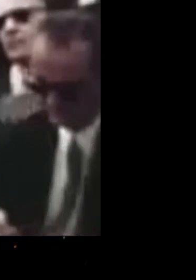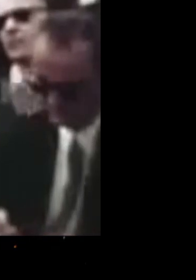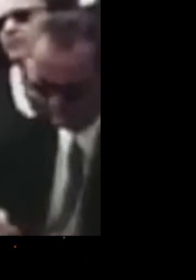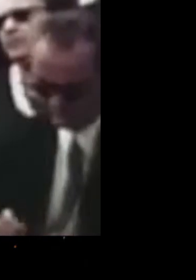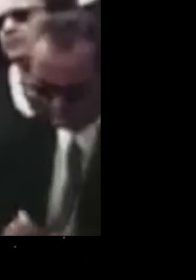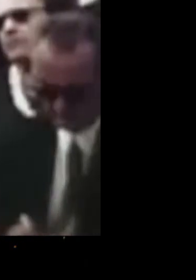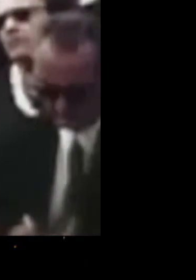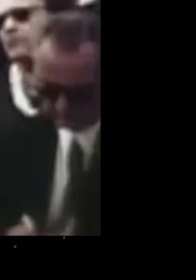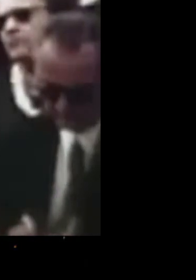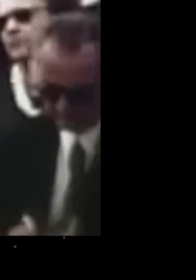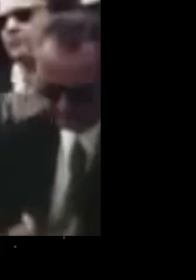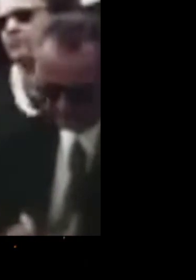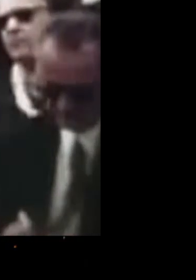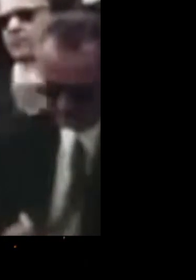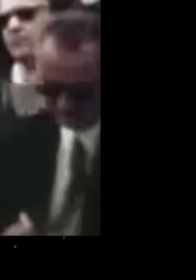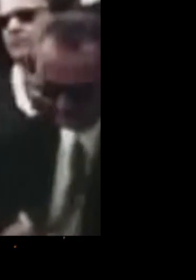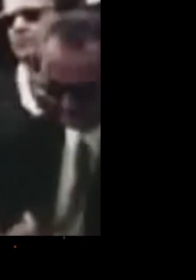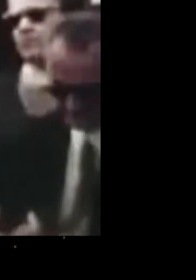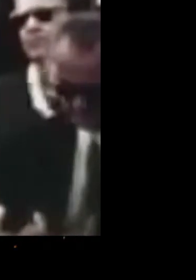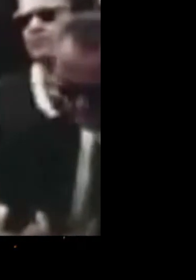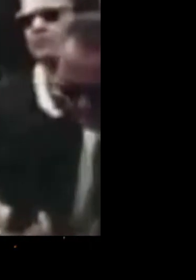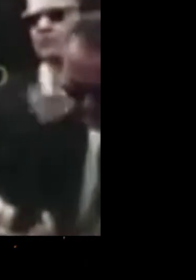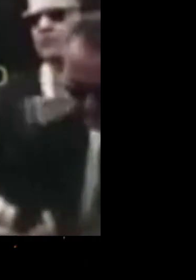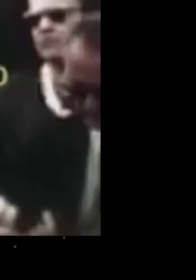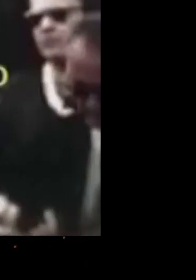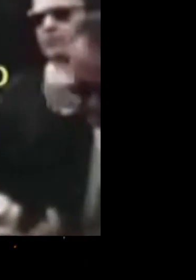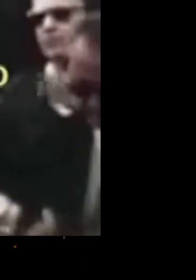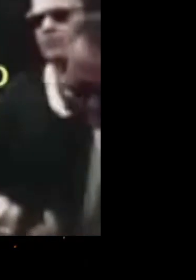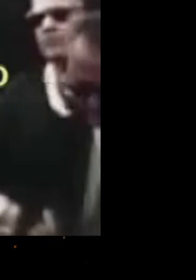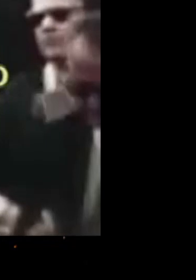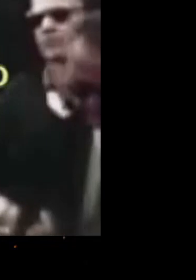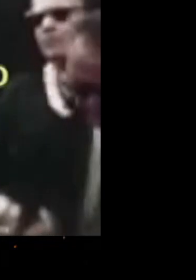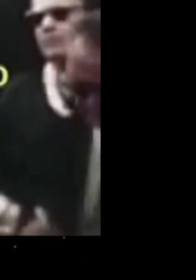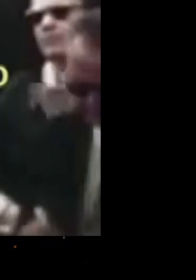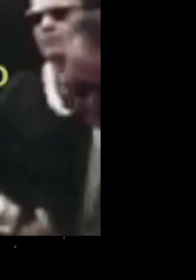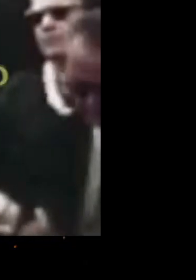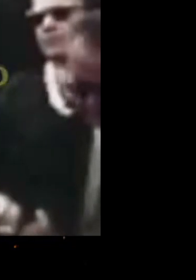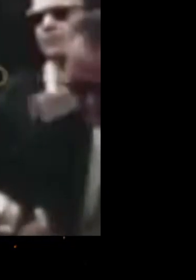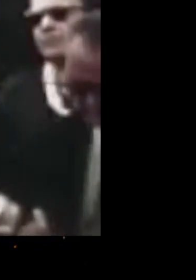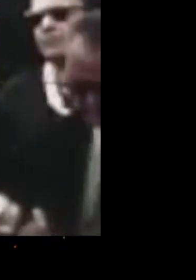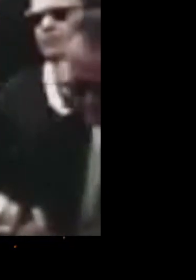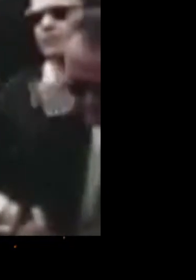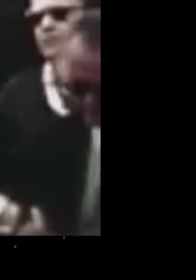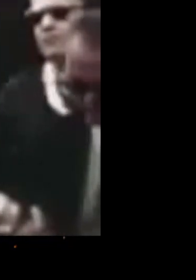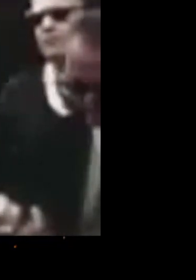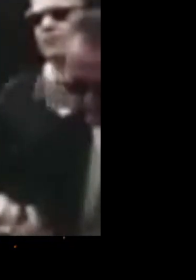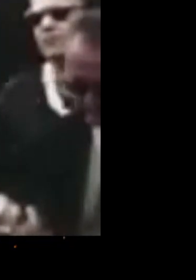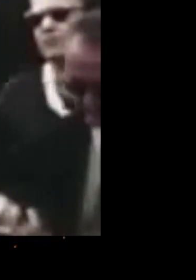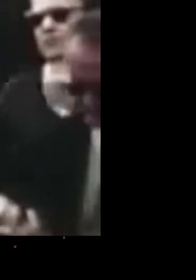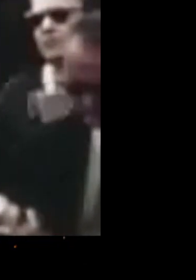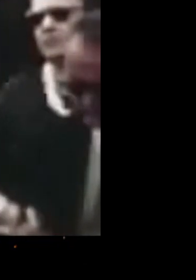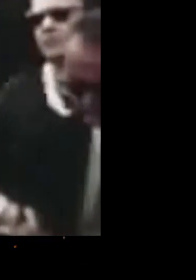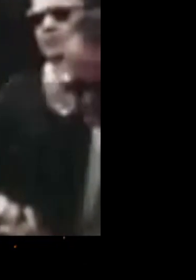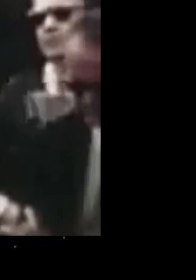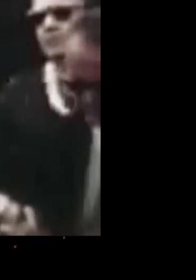the best of our energies and skills. Because that challenge is one that we're willing to accept, one we